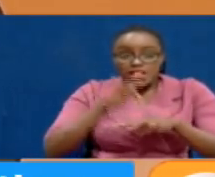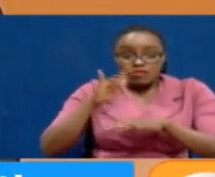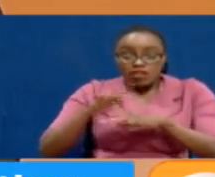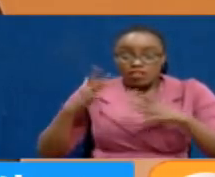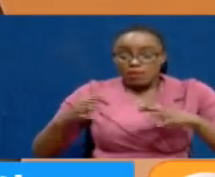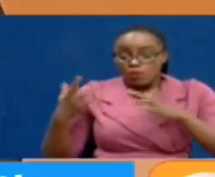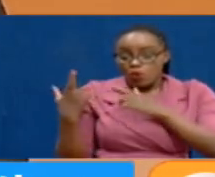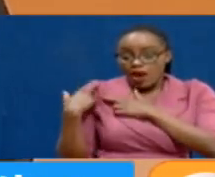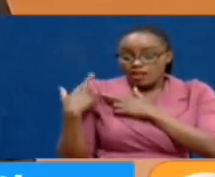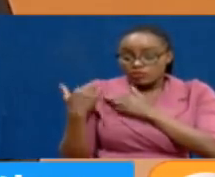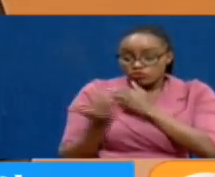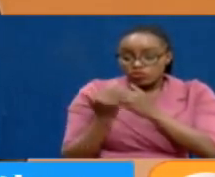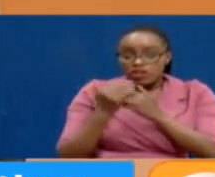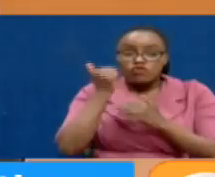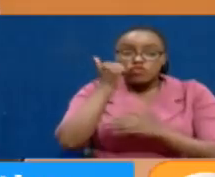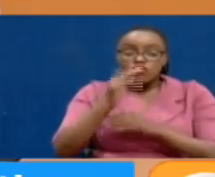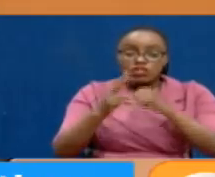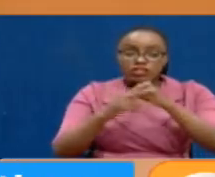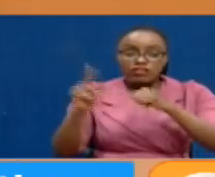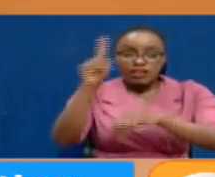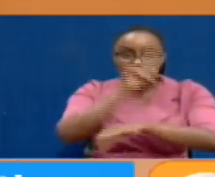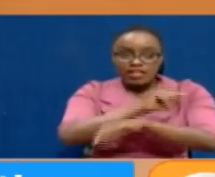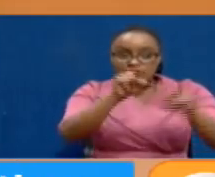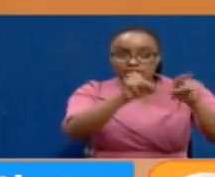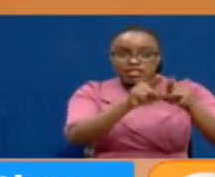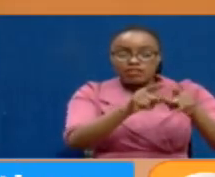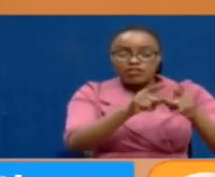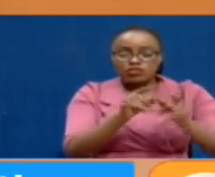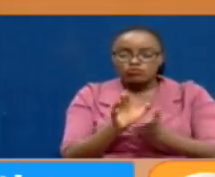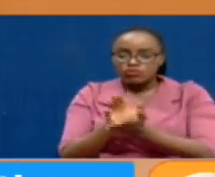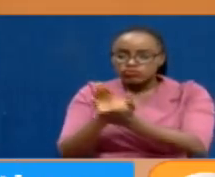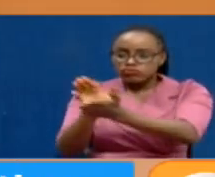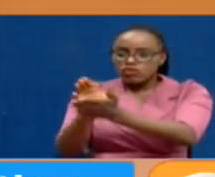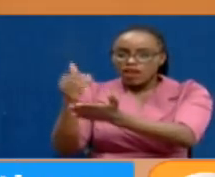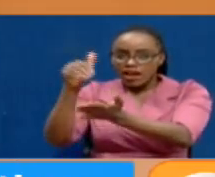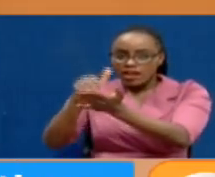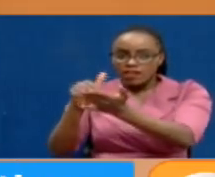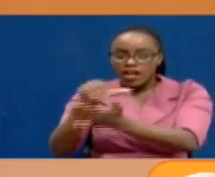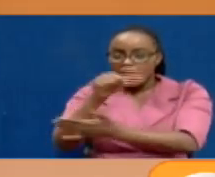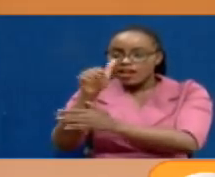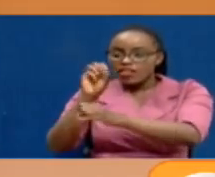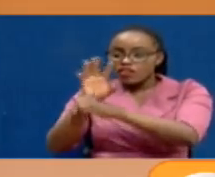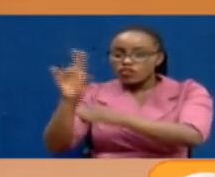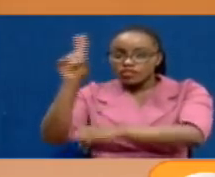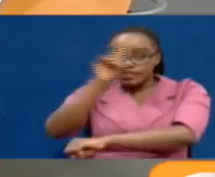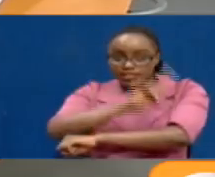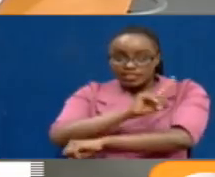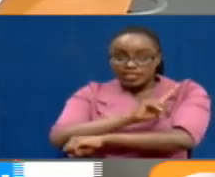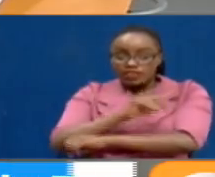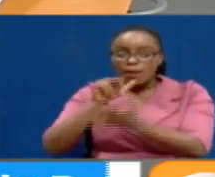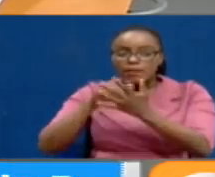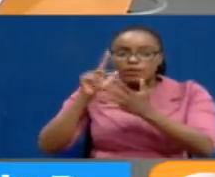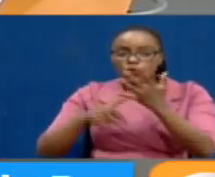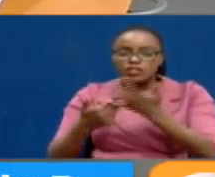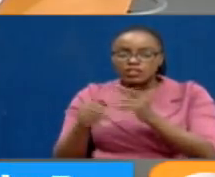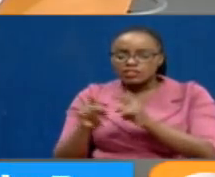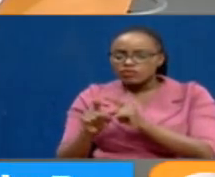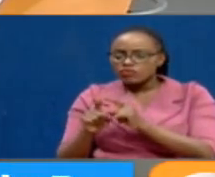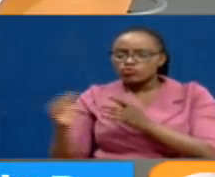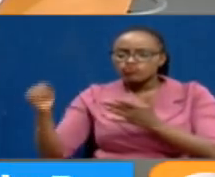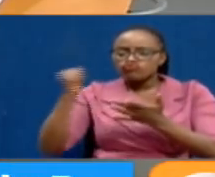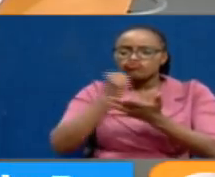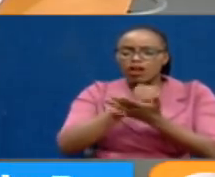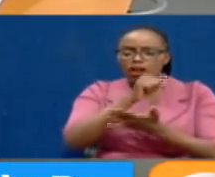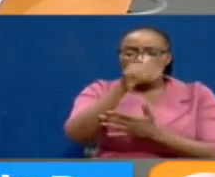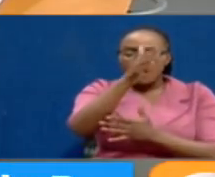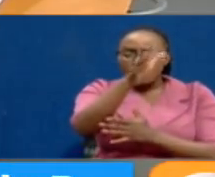to these patients, for example, for 7 days, also need to go on a quarantine for another 14 days. So that means you need to replace them.